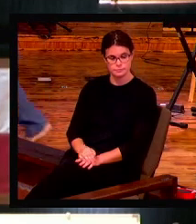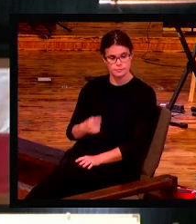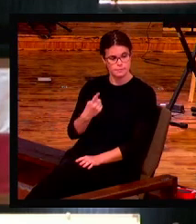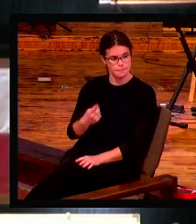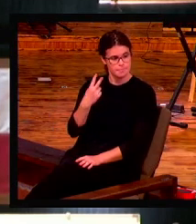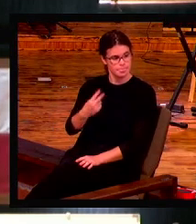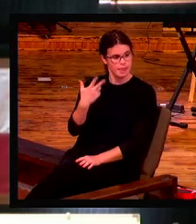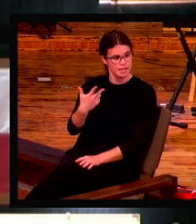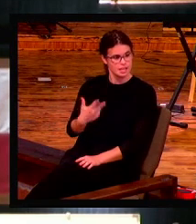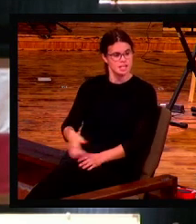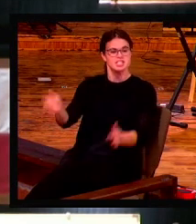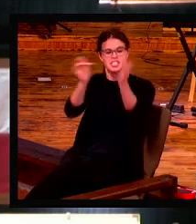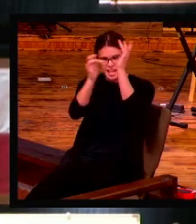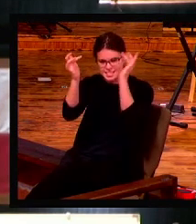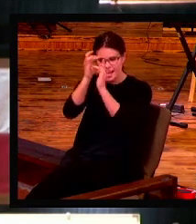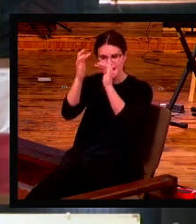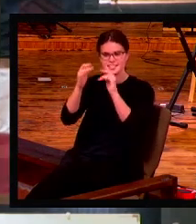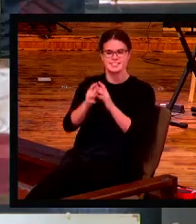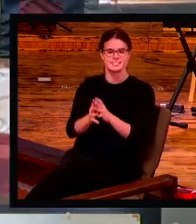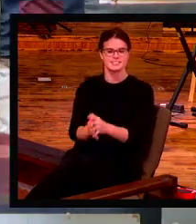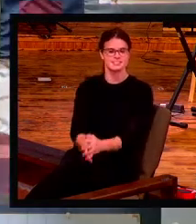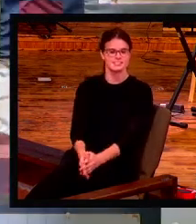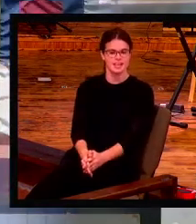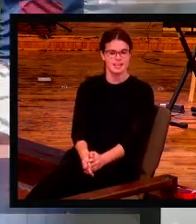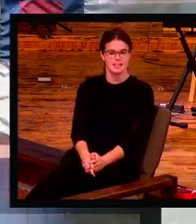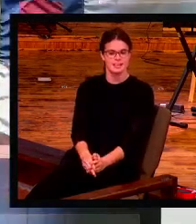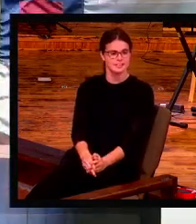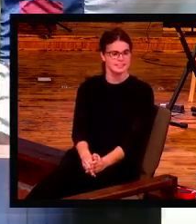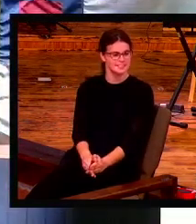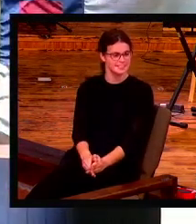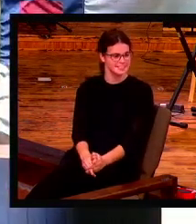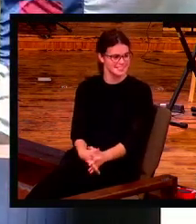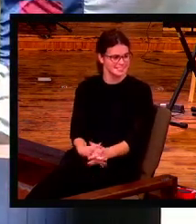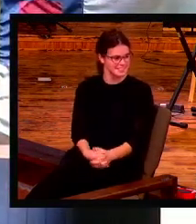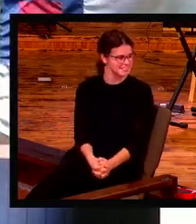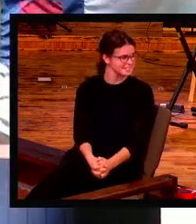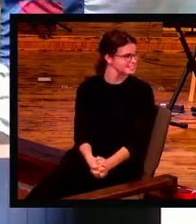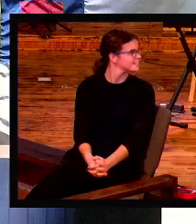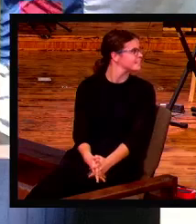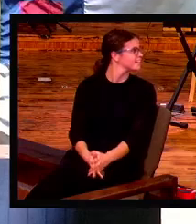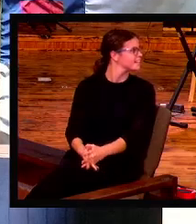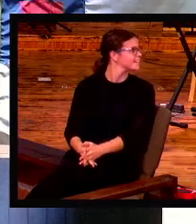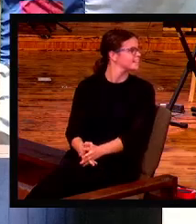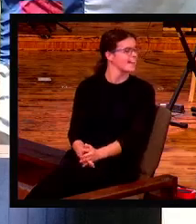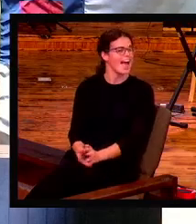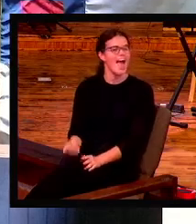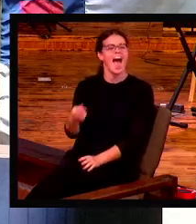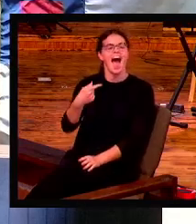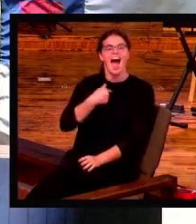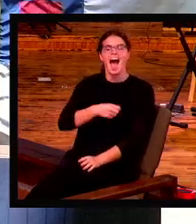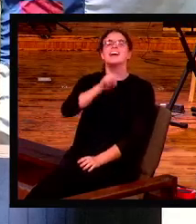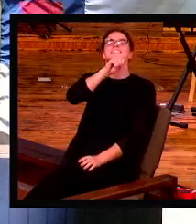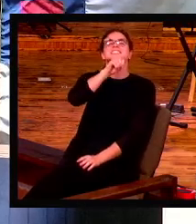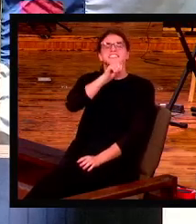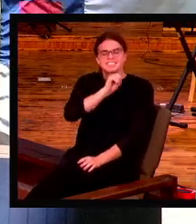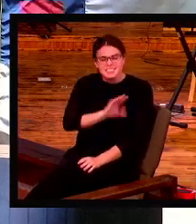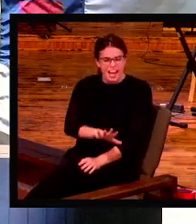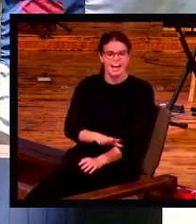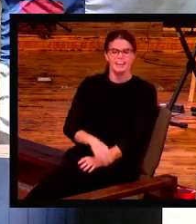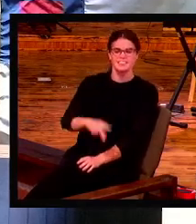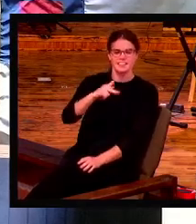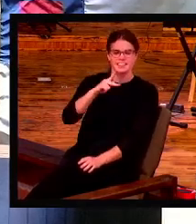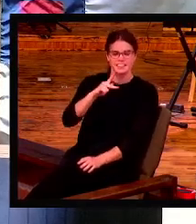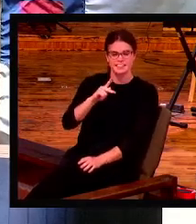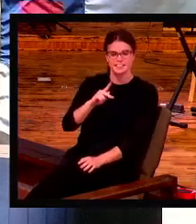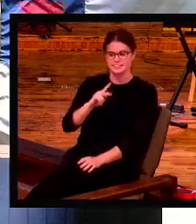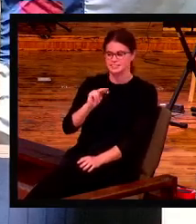One, two, three. Jesus! Ah, I love King's Trail. That is absolutely